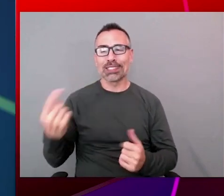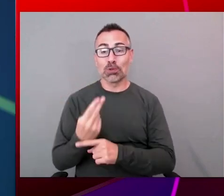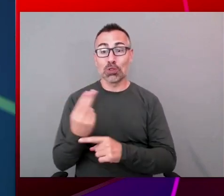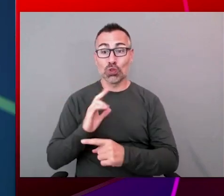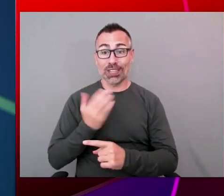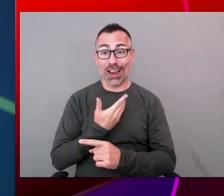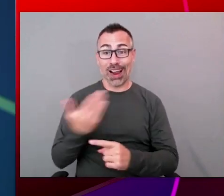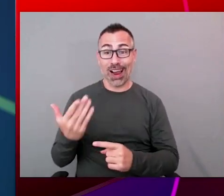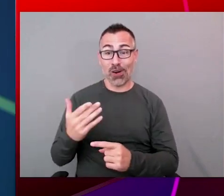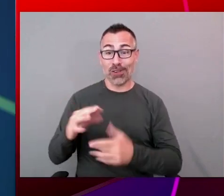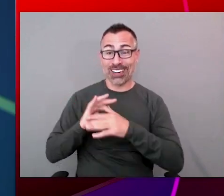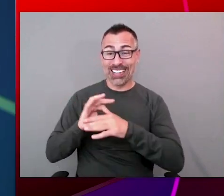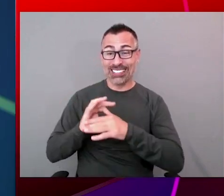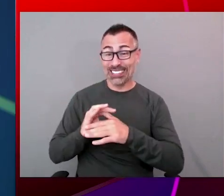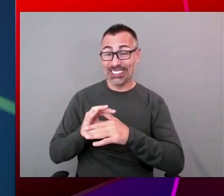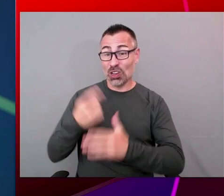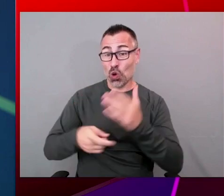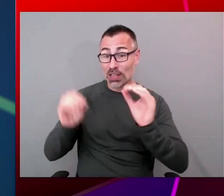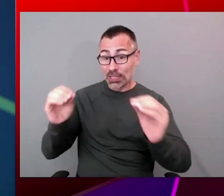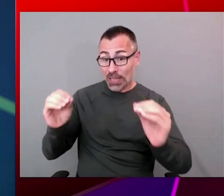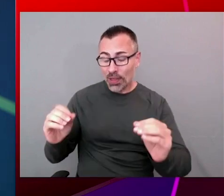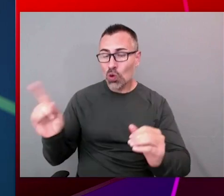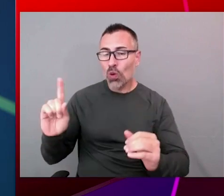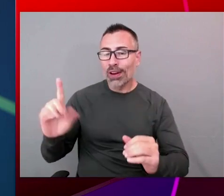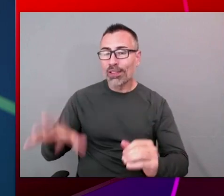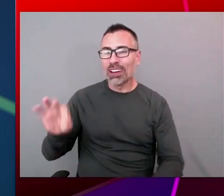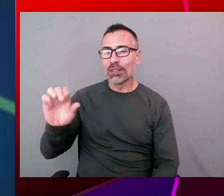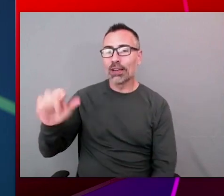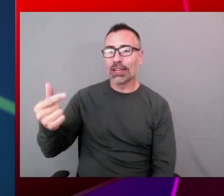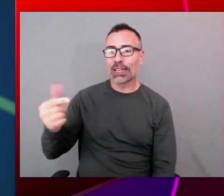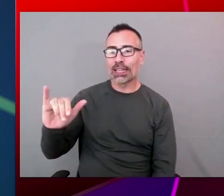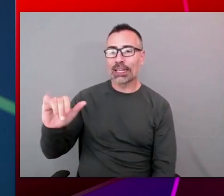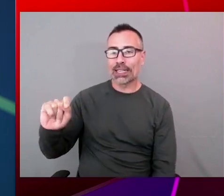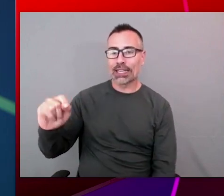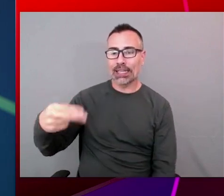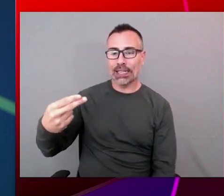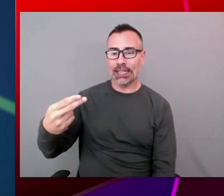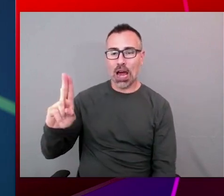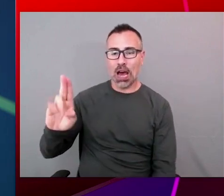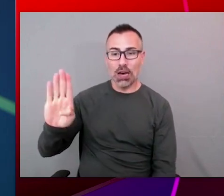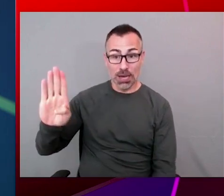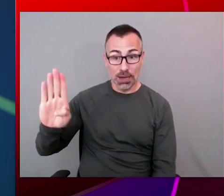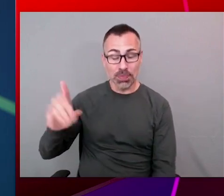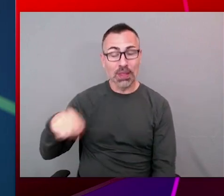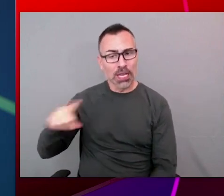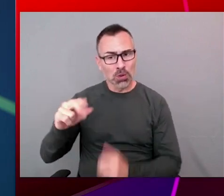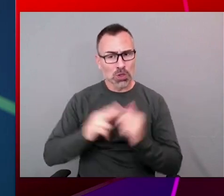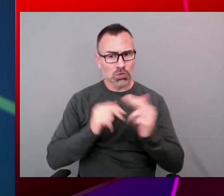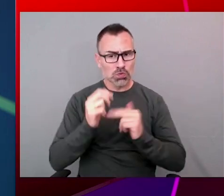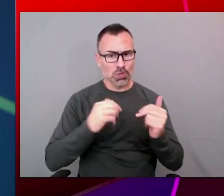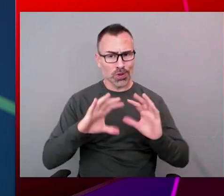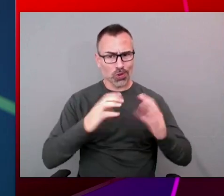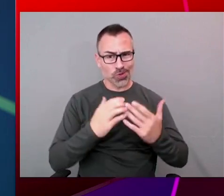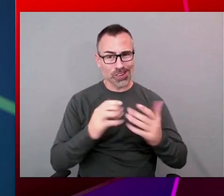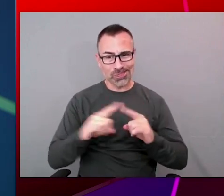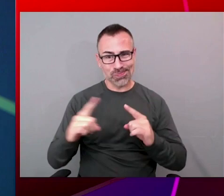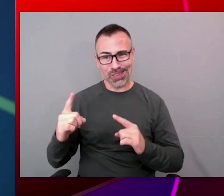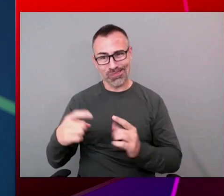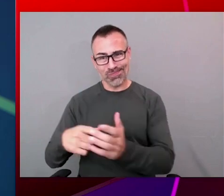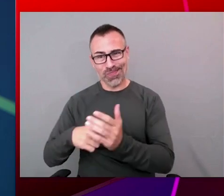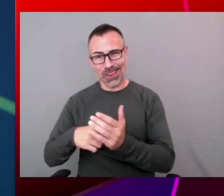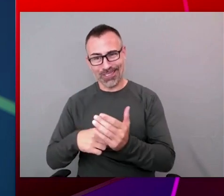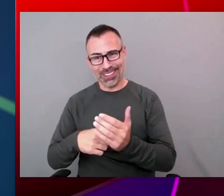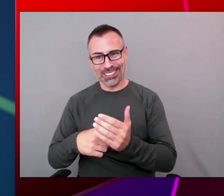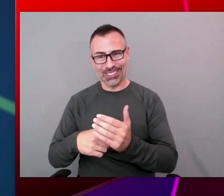is on GitHub to build out courses and needed some guidance. And that's where this whole program kind of spawned from, was from